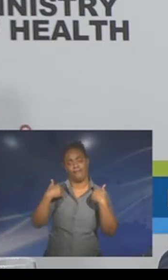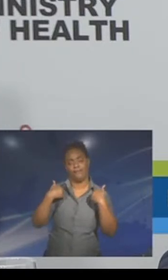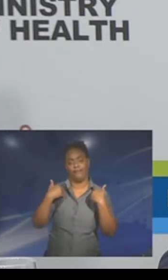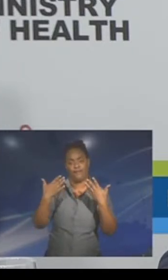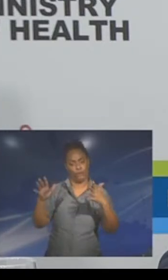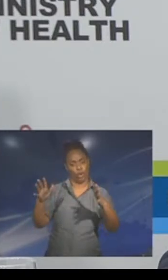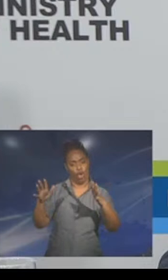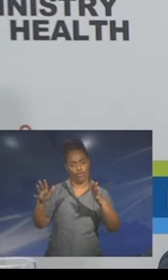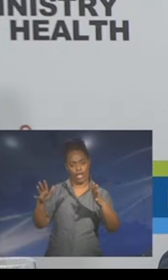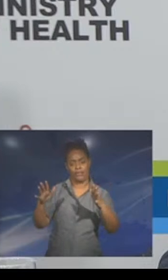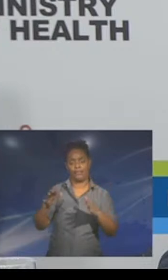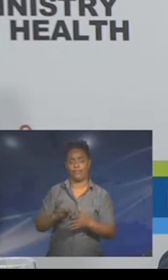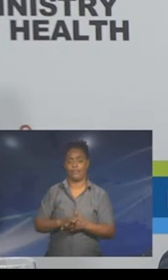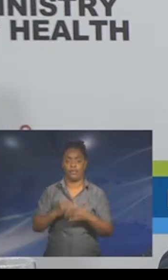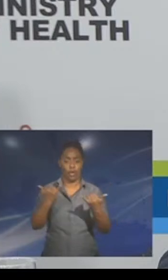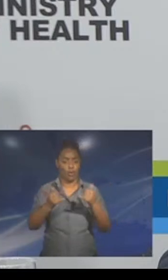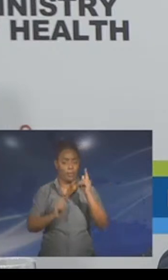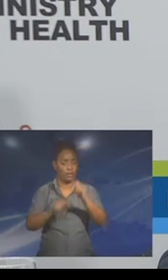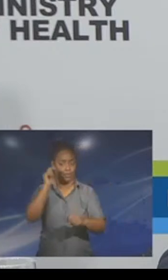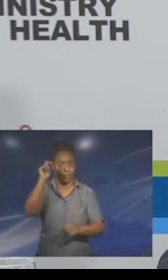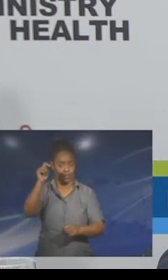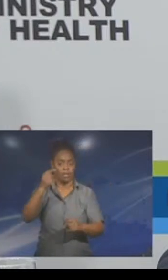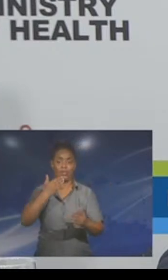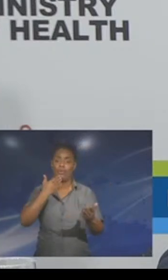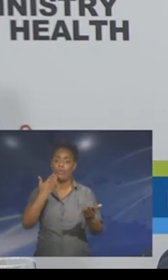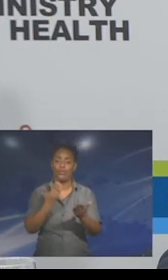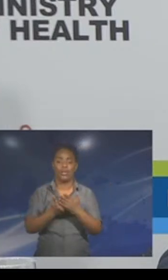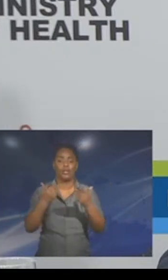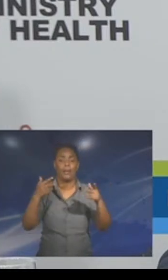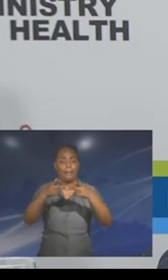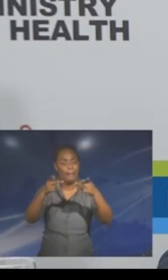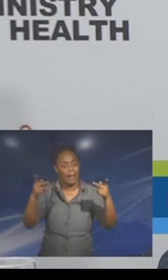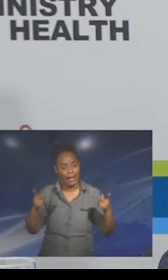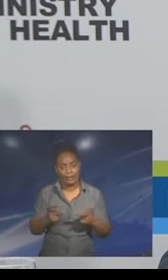in a goodest place as any, based on